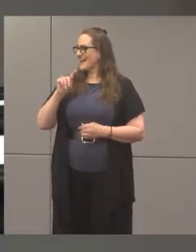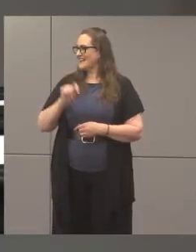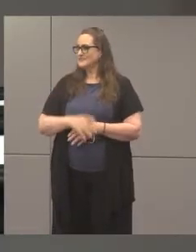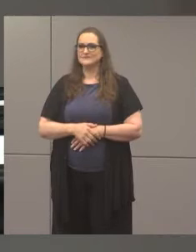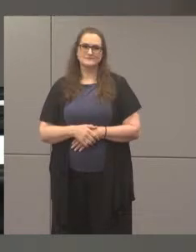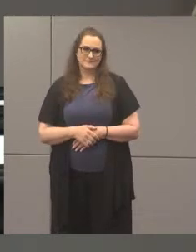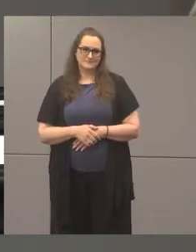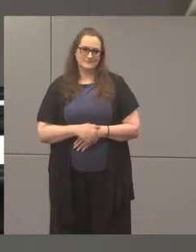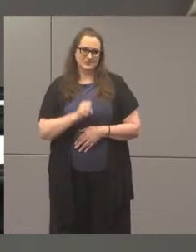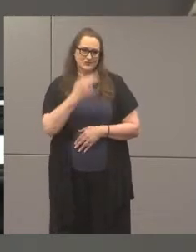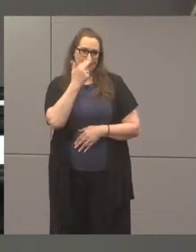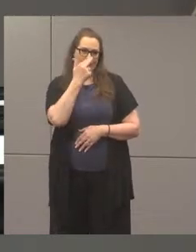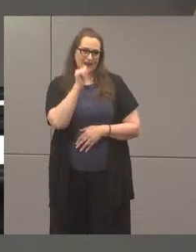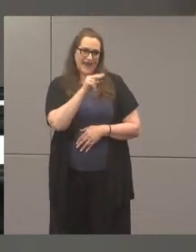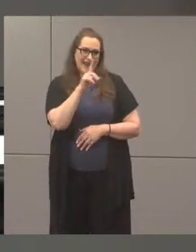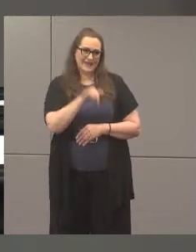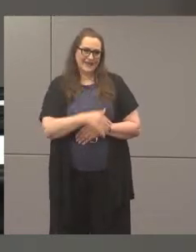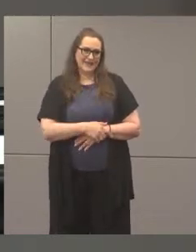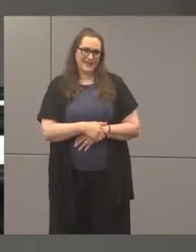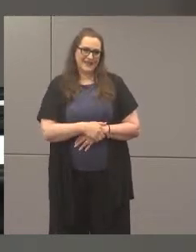You're so funny, Andy.